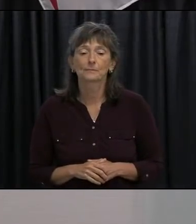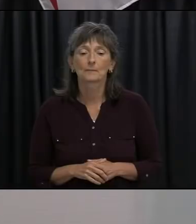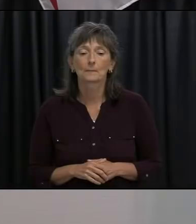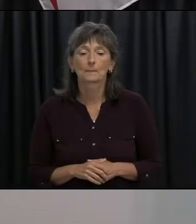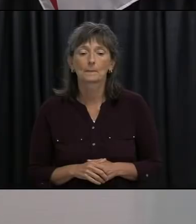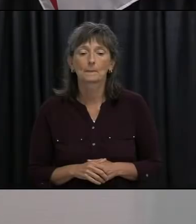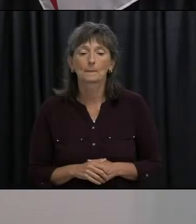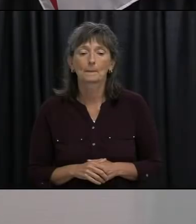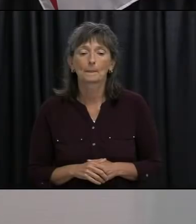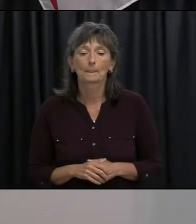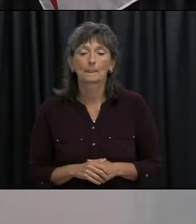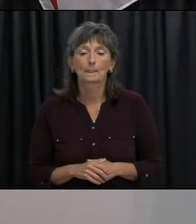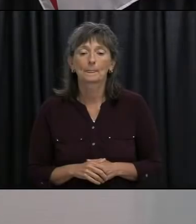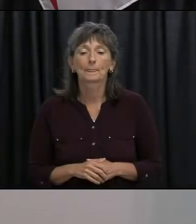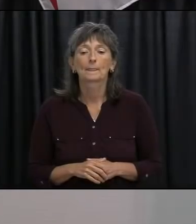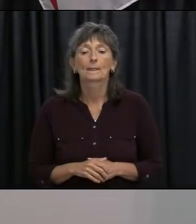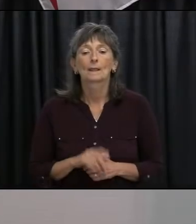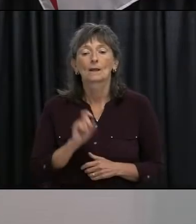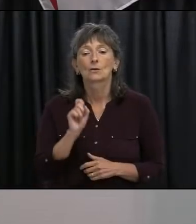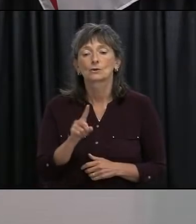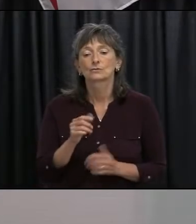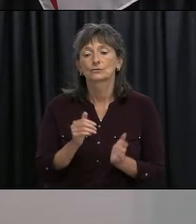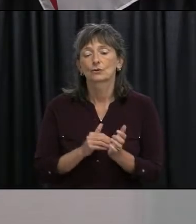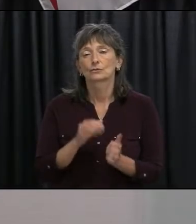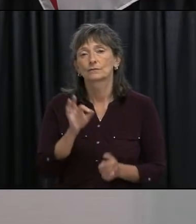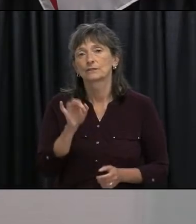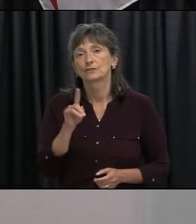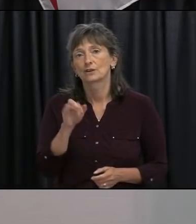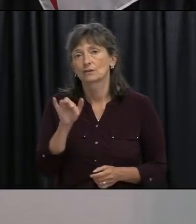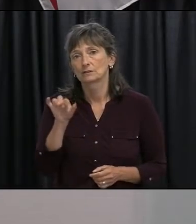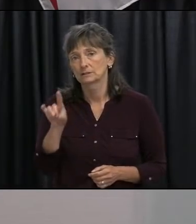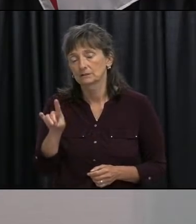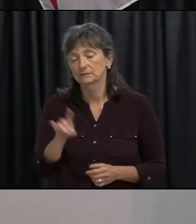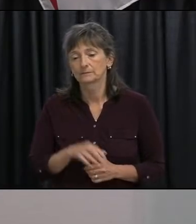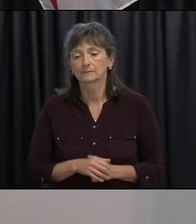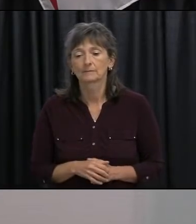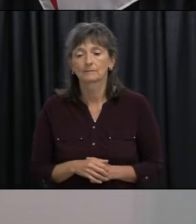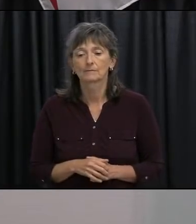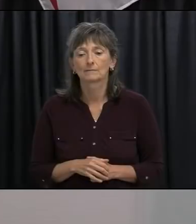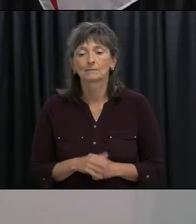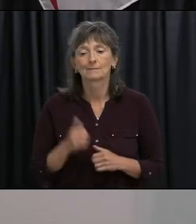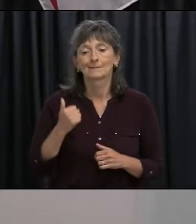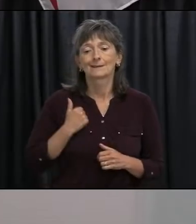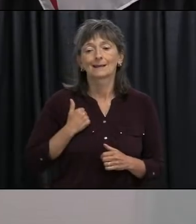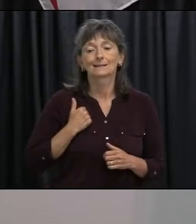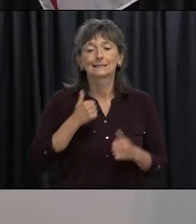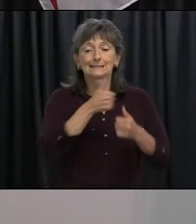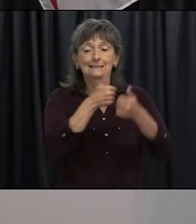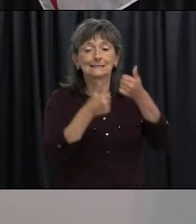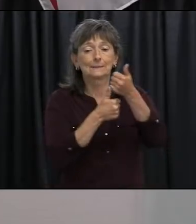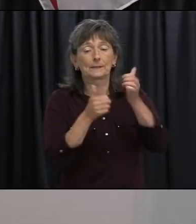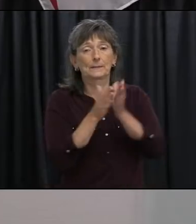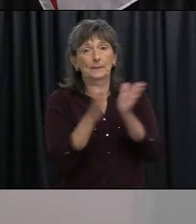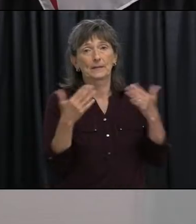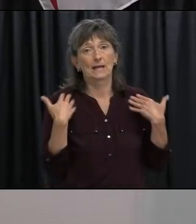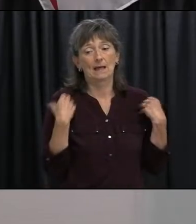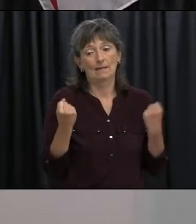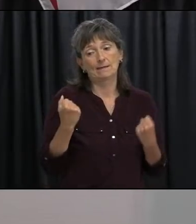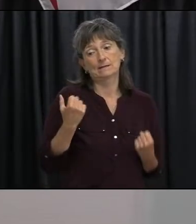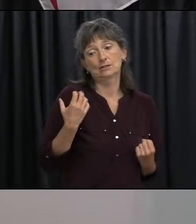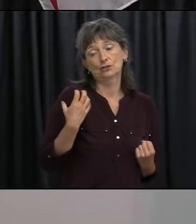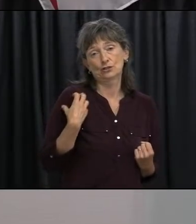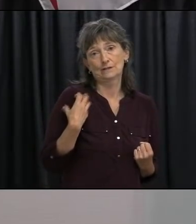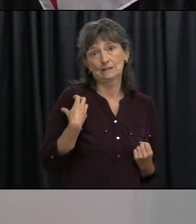Hello, a question for Dr. Fitzgerald. Canada's Deputy Public Health Chief said yesterday that going to a